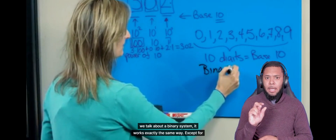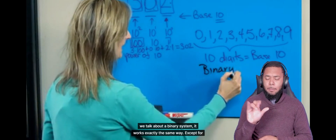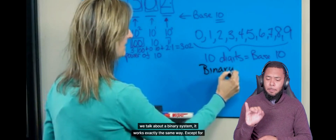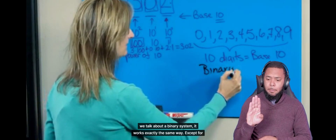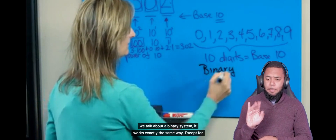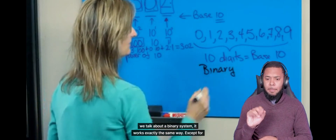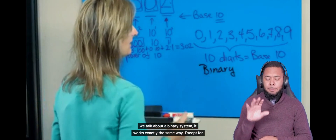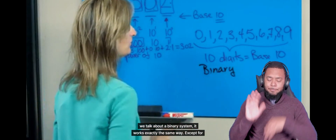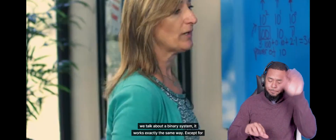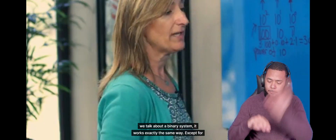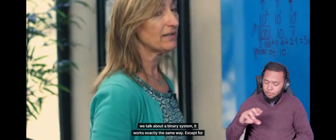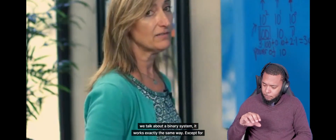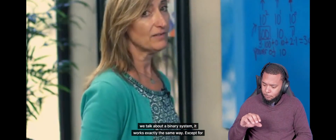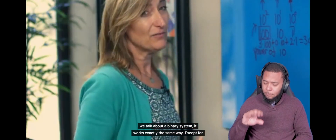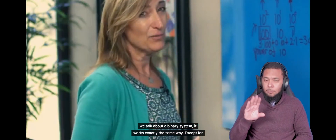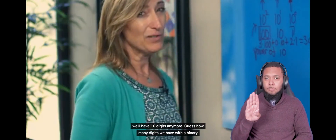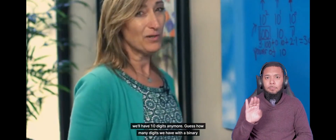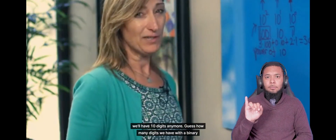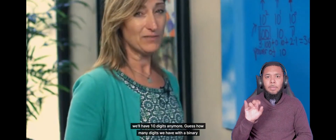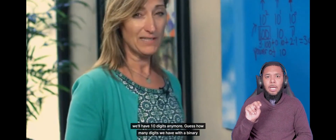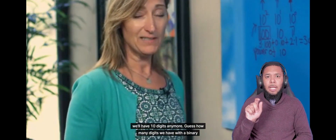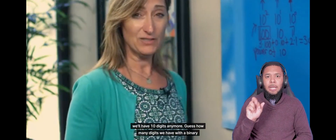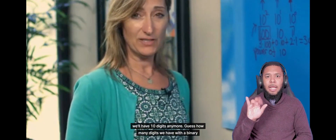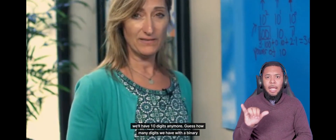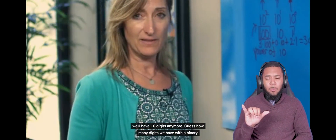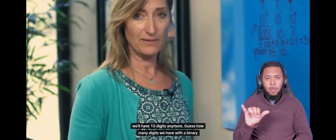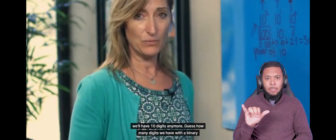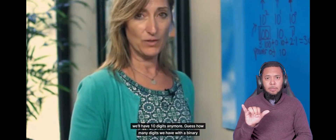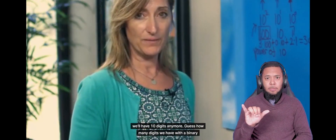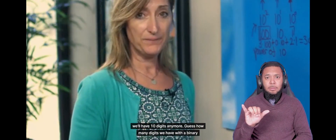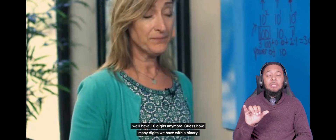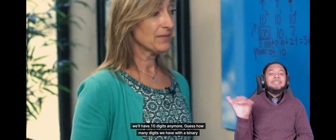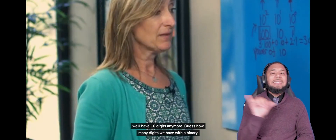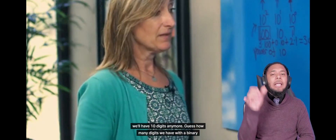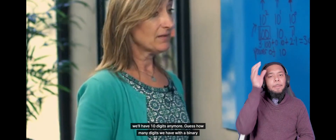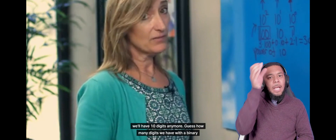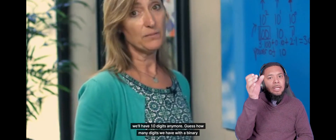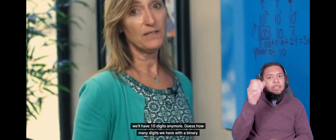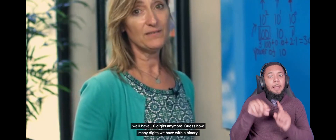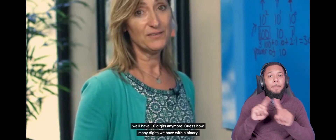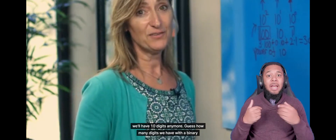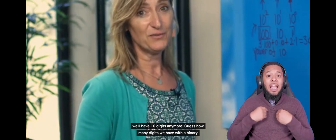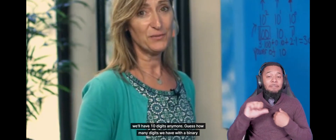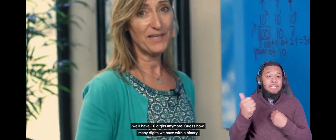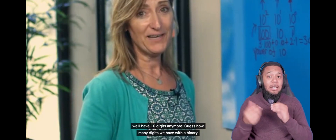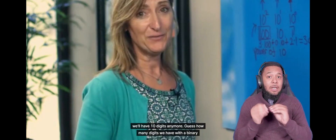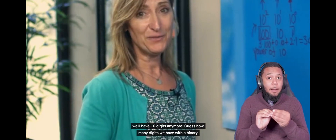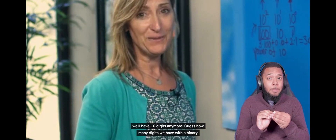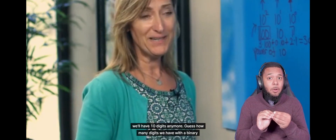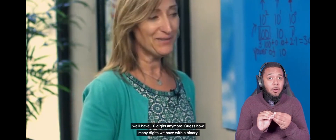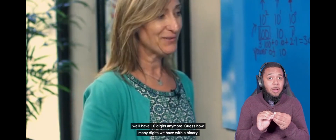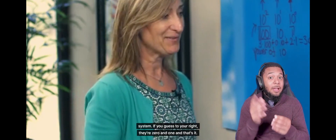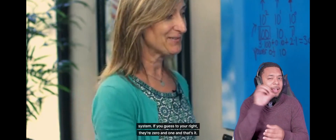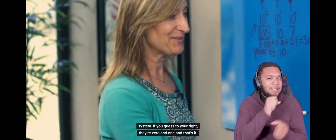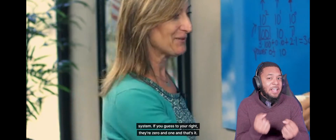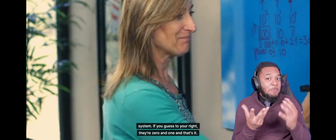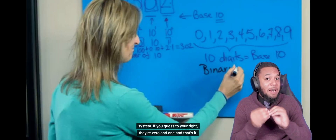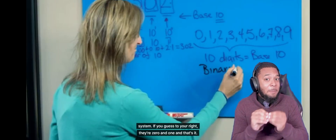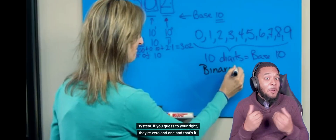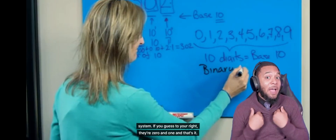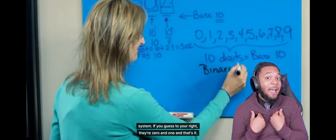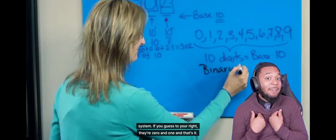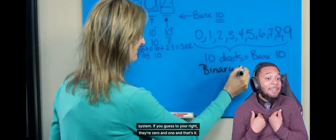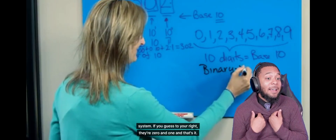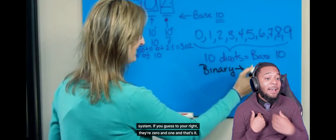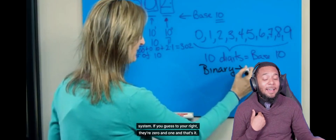works exactly the same way, except for we don't have 10 digits anymore. Guess how many digits we have with a binary